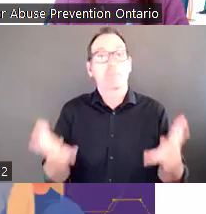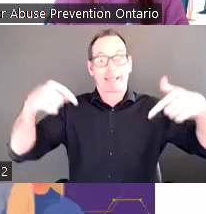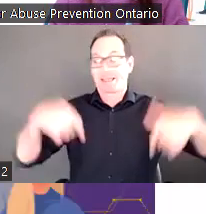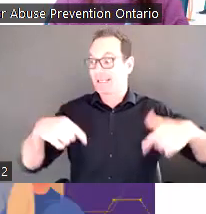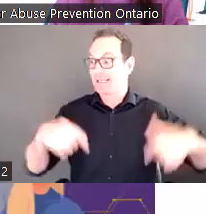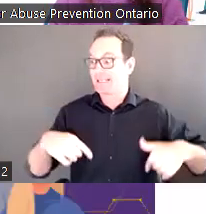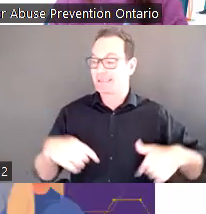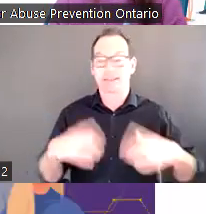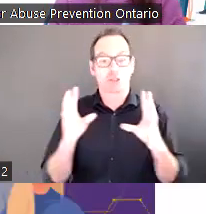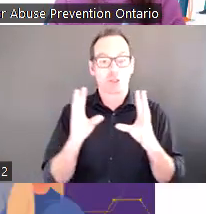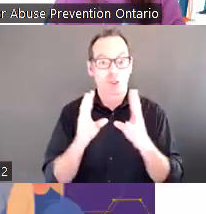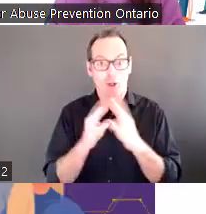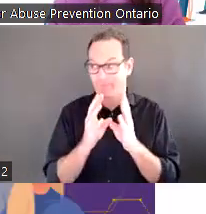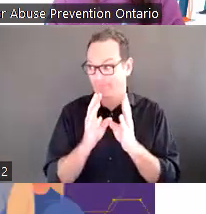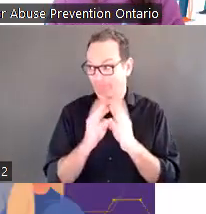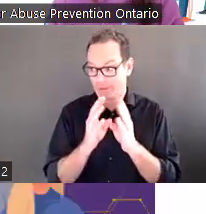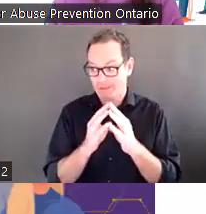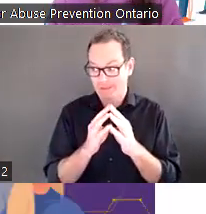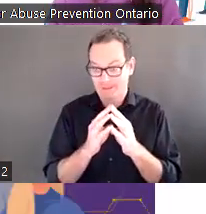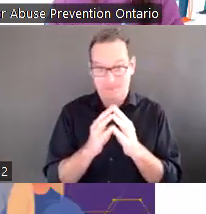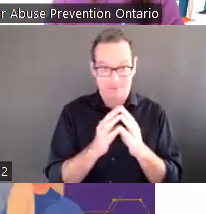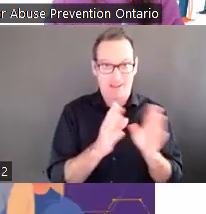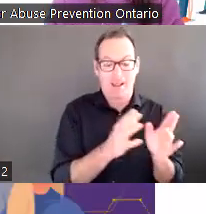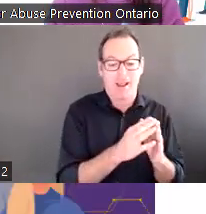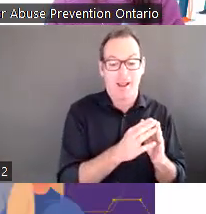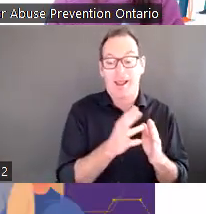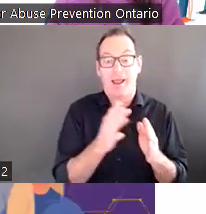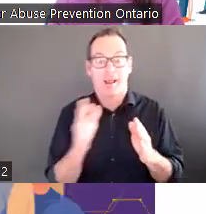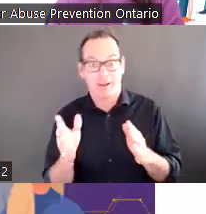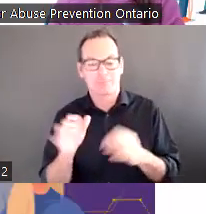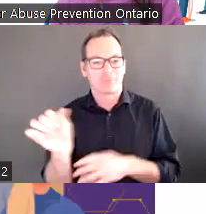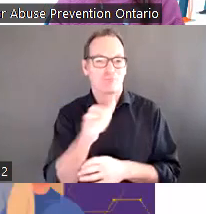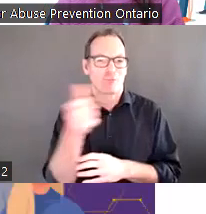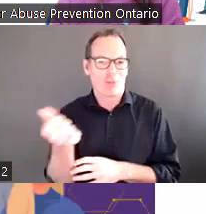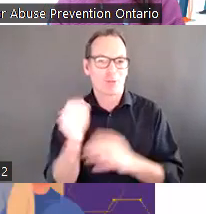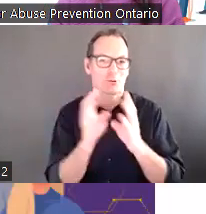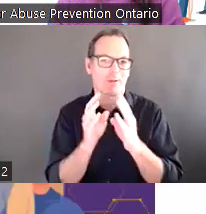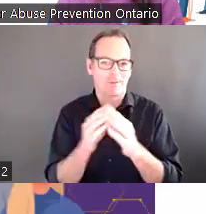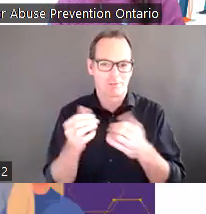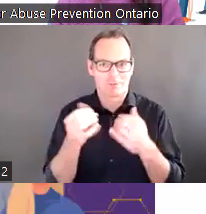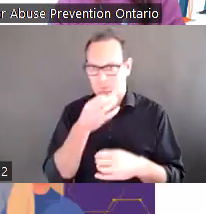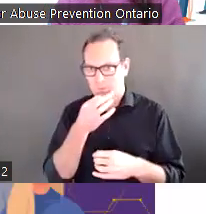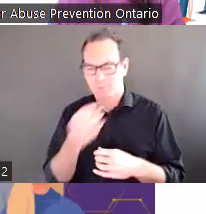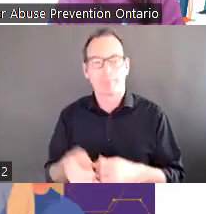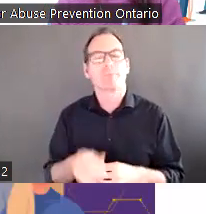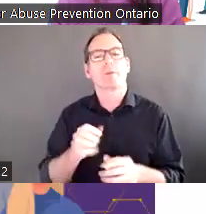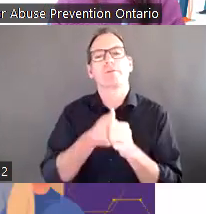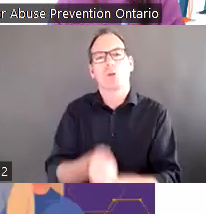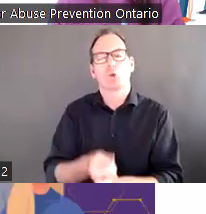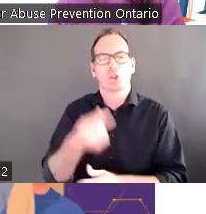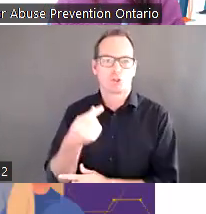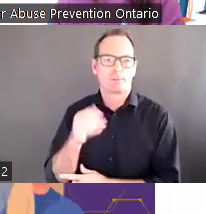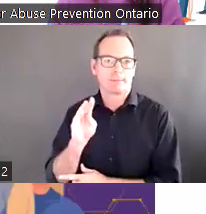we are hosting another conference at the end of the month. And it is on gender-based violence,